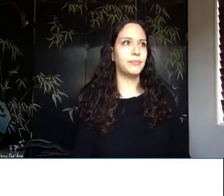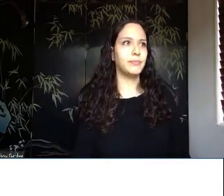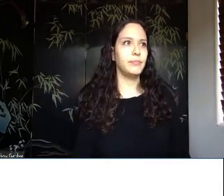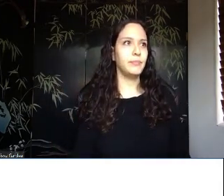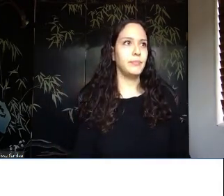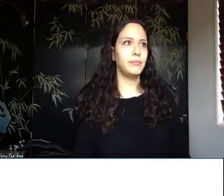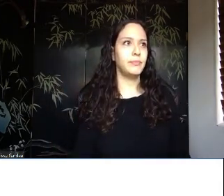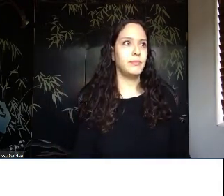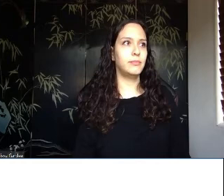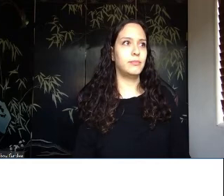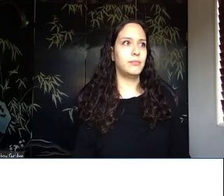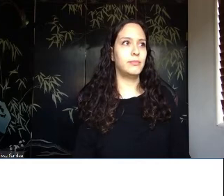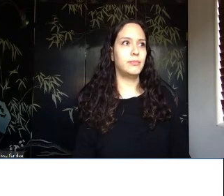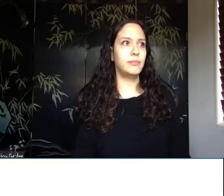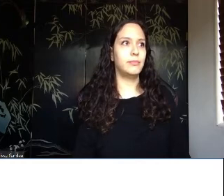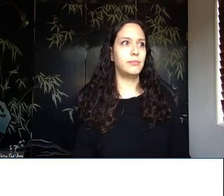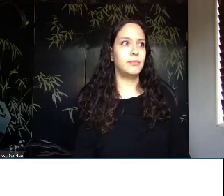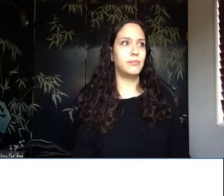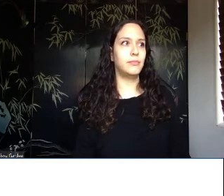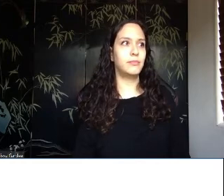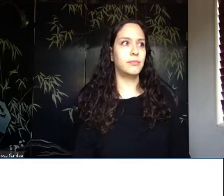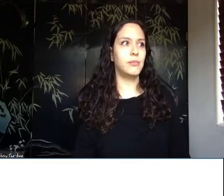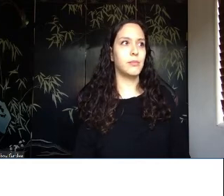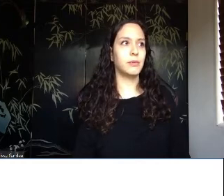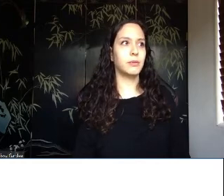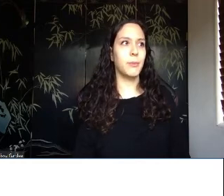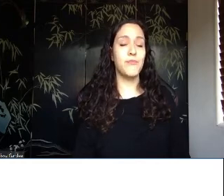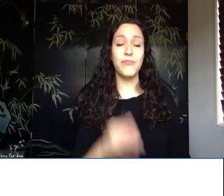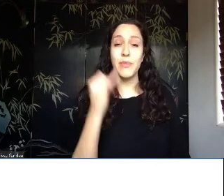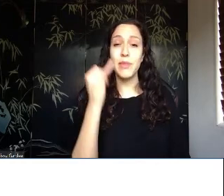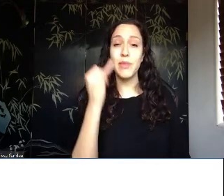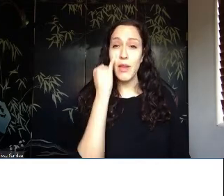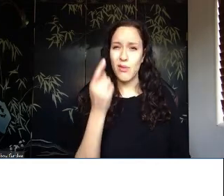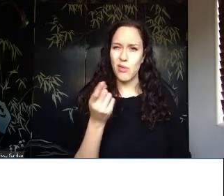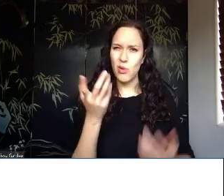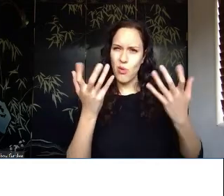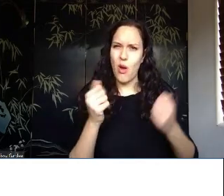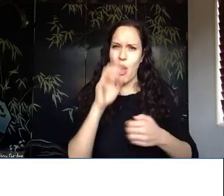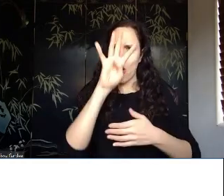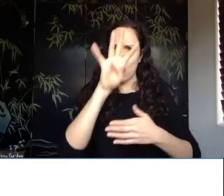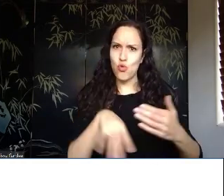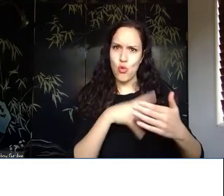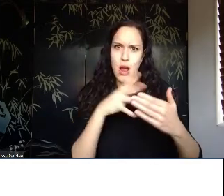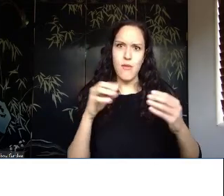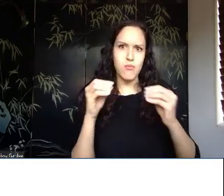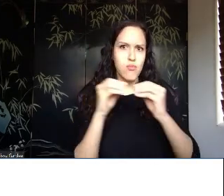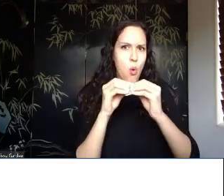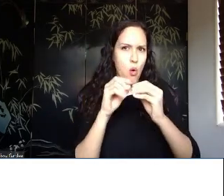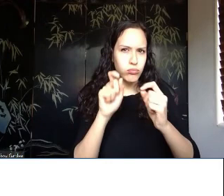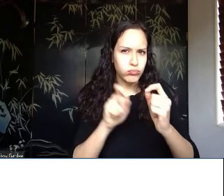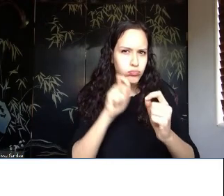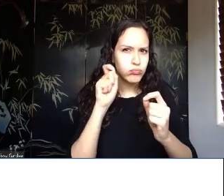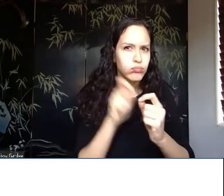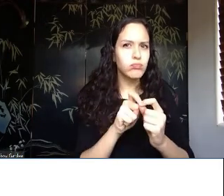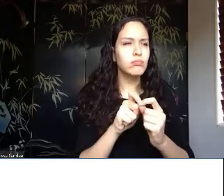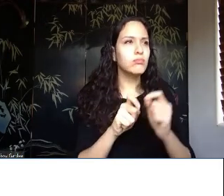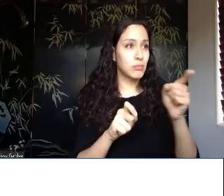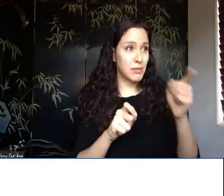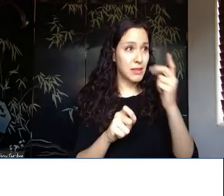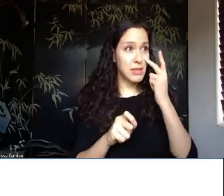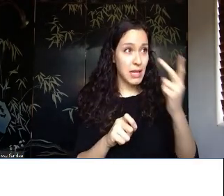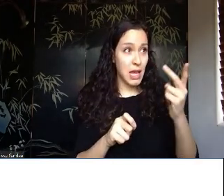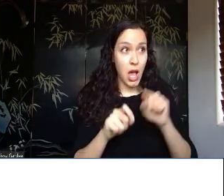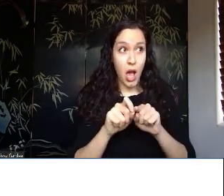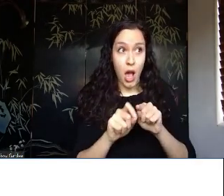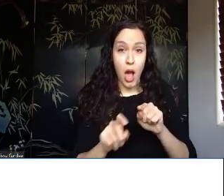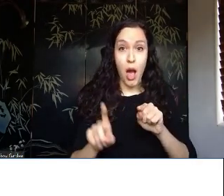you. Okay, so say if you want a more accurate graph. Do you see how we started at negative 1 and went up 2 and then to the right